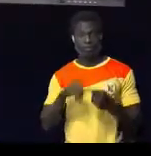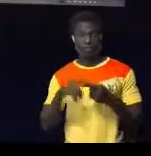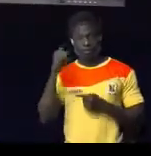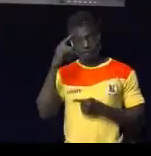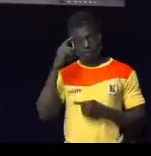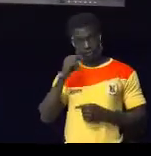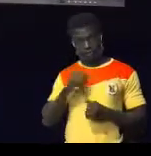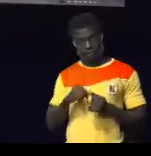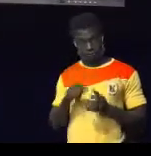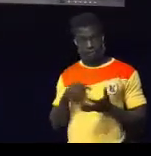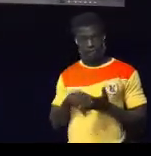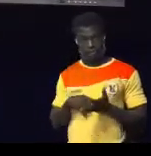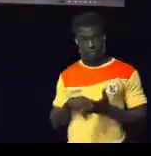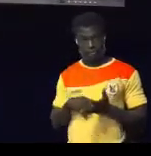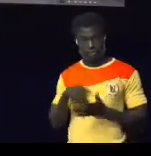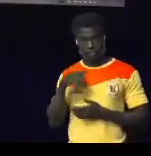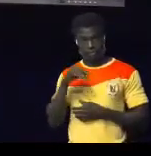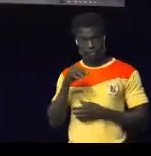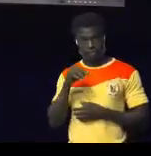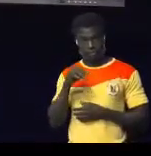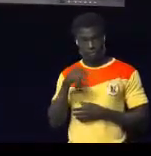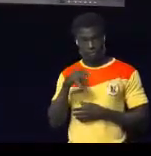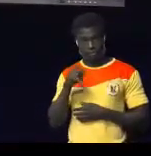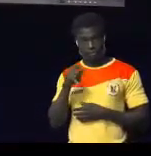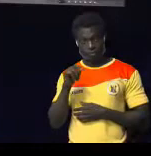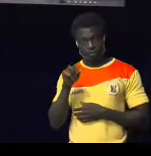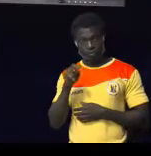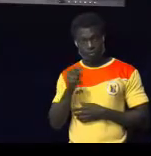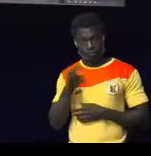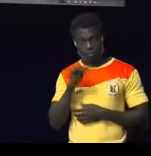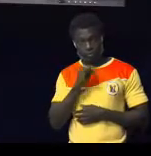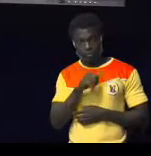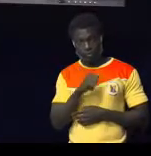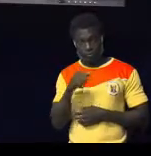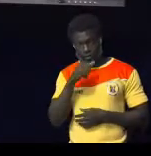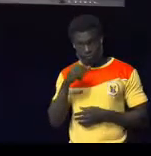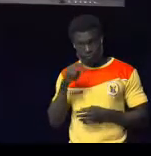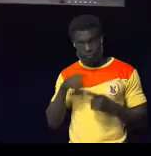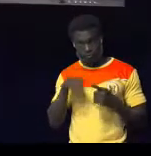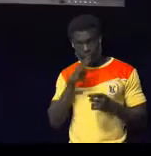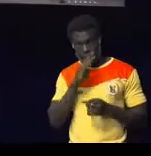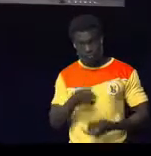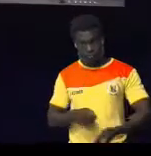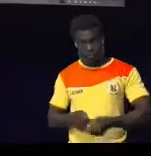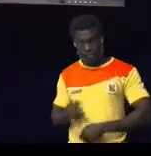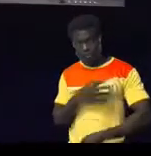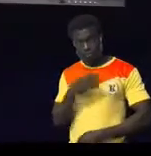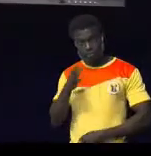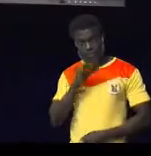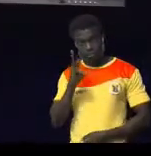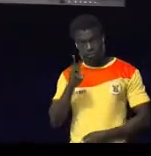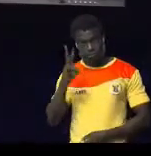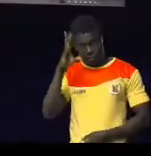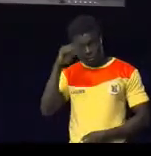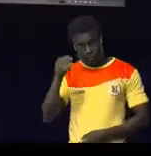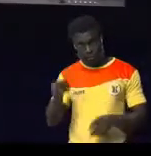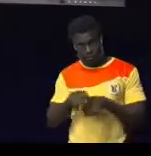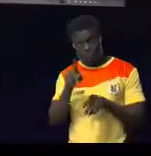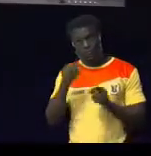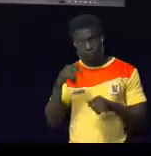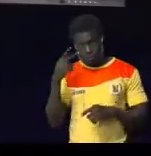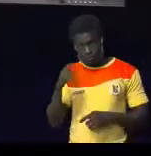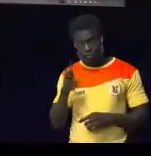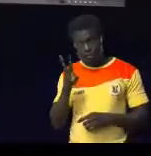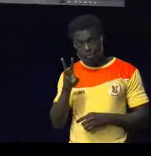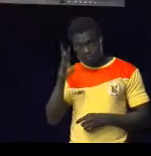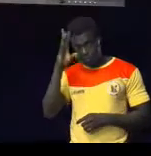want you to think about this proposition. There is a field to be cultivated, and there are six men, as you can see.